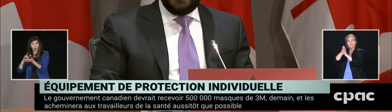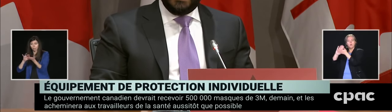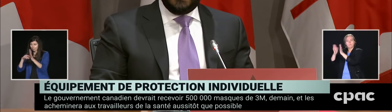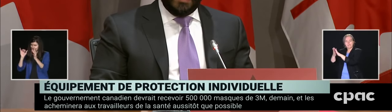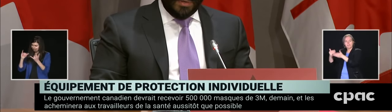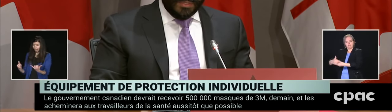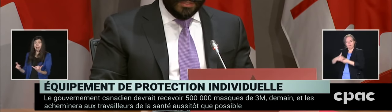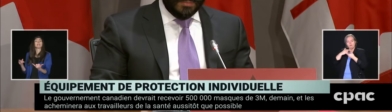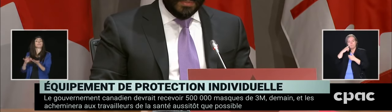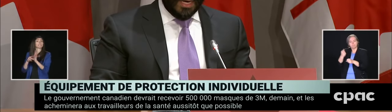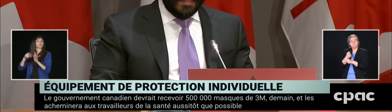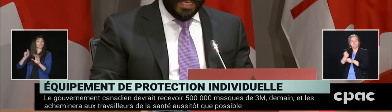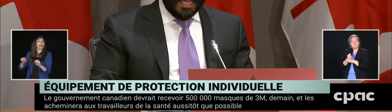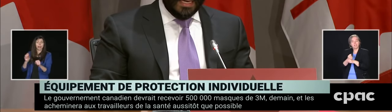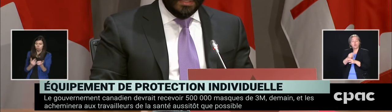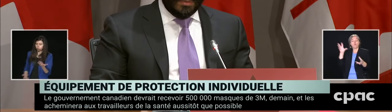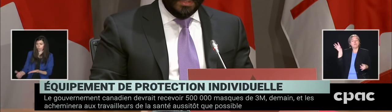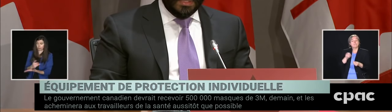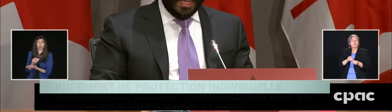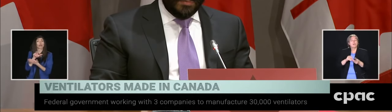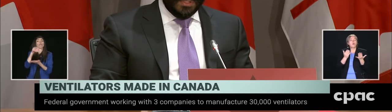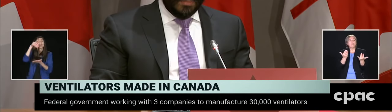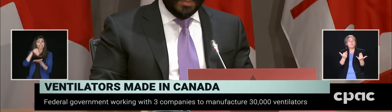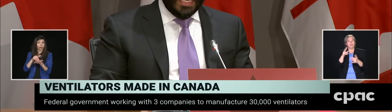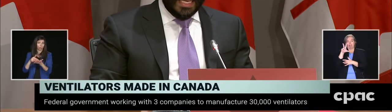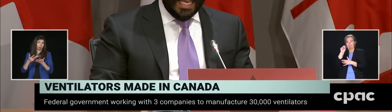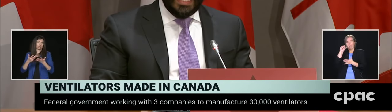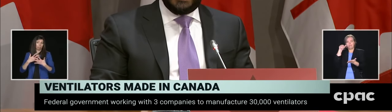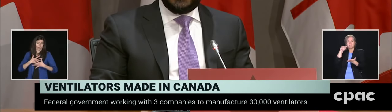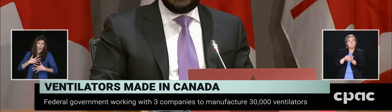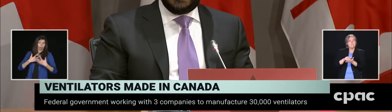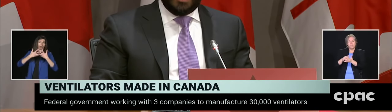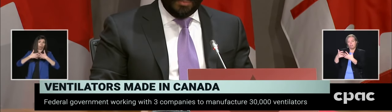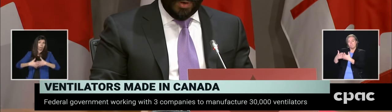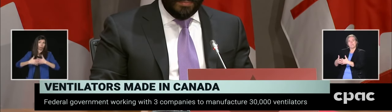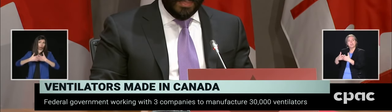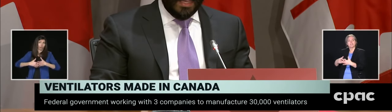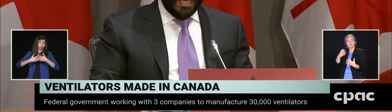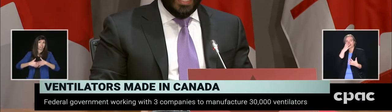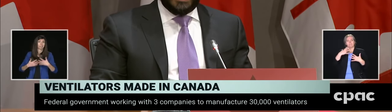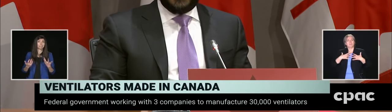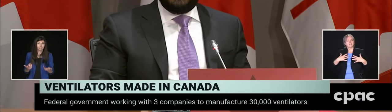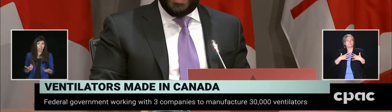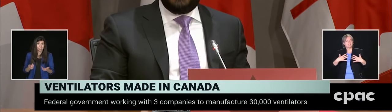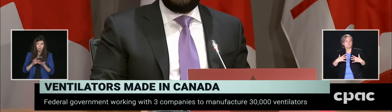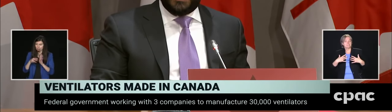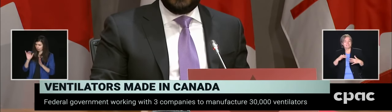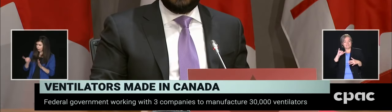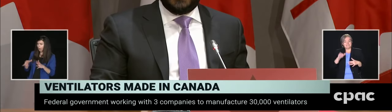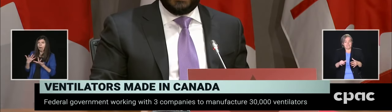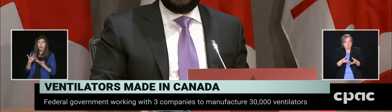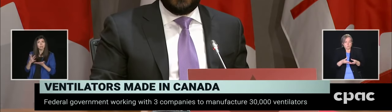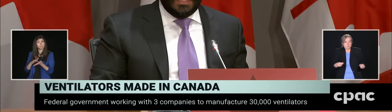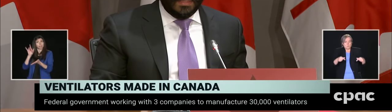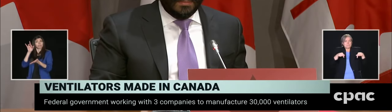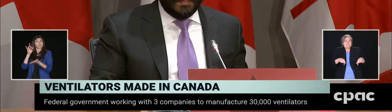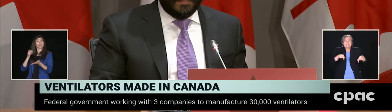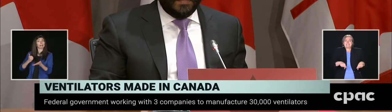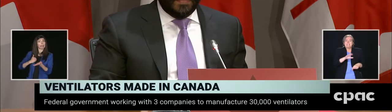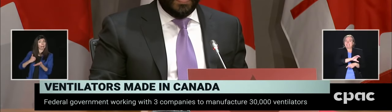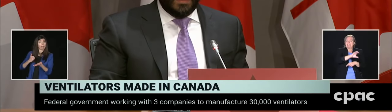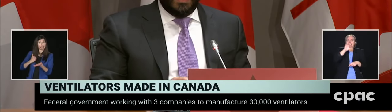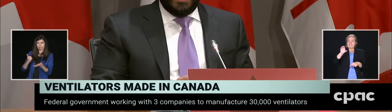These companies and partnerships are made-in-Canada solutions leveraging mostly Canadian intellectual property and manufacturing